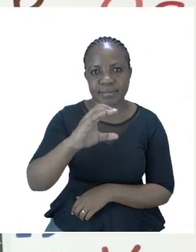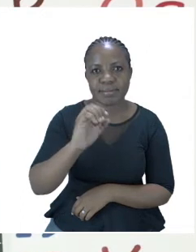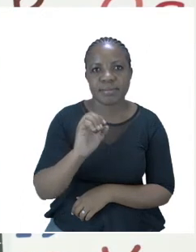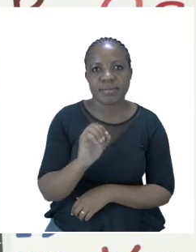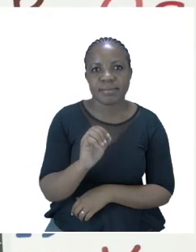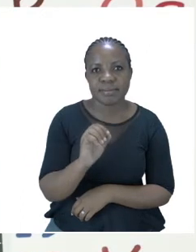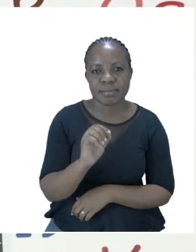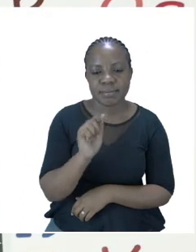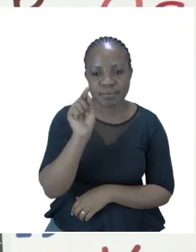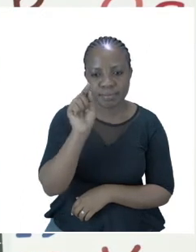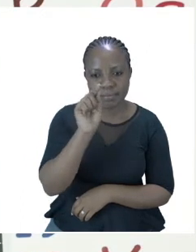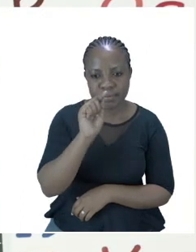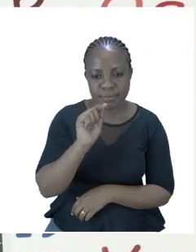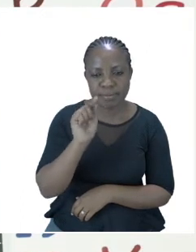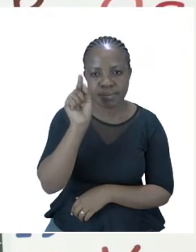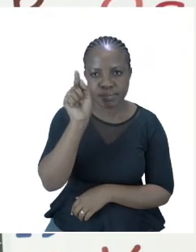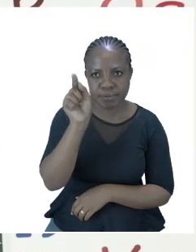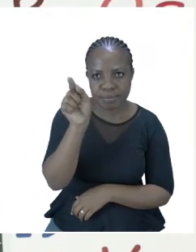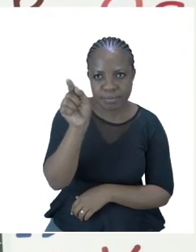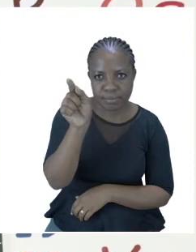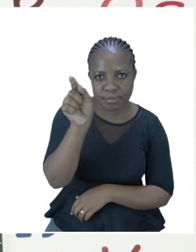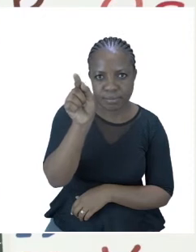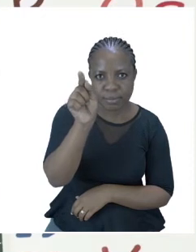letter C. We go